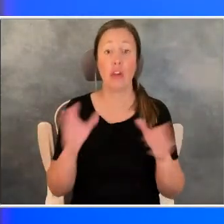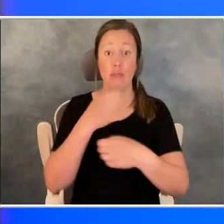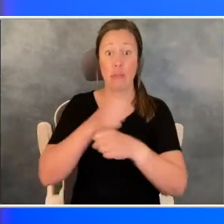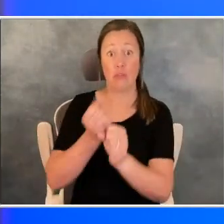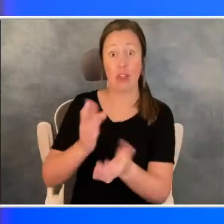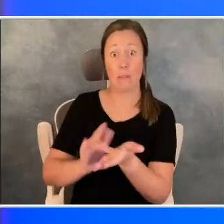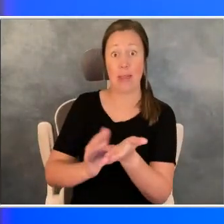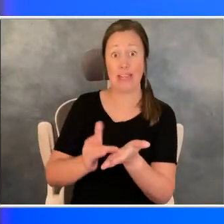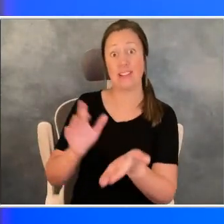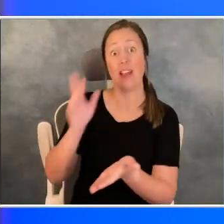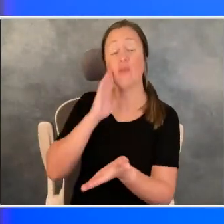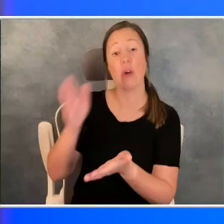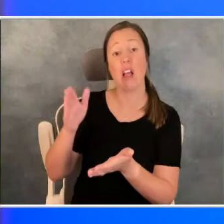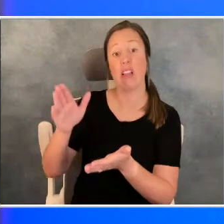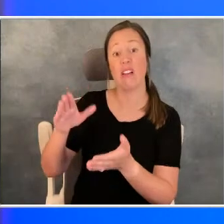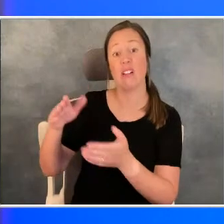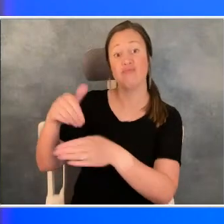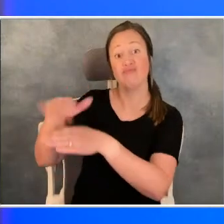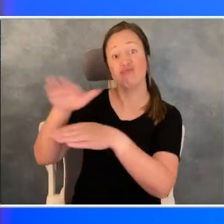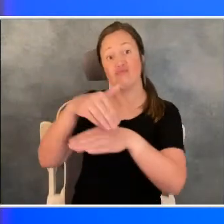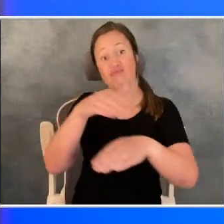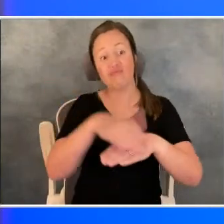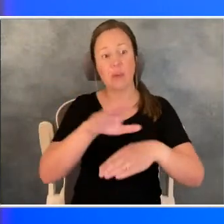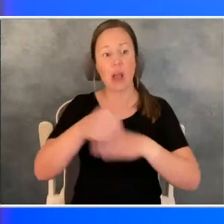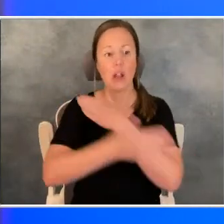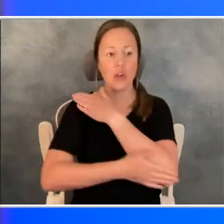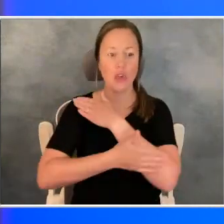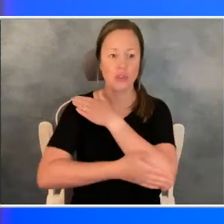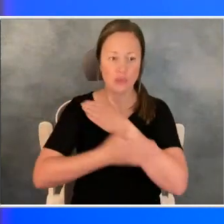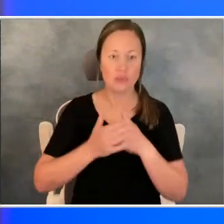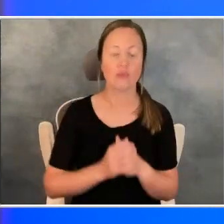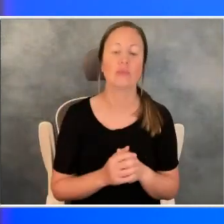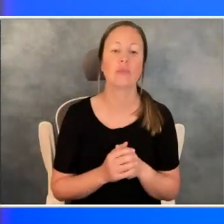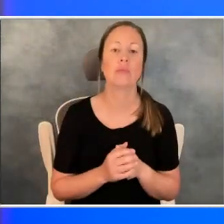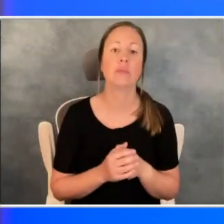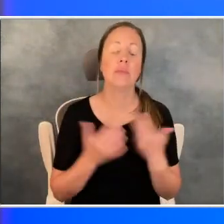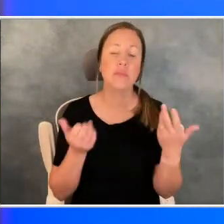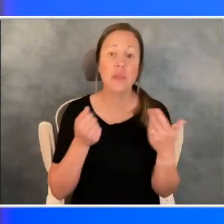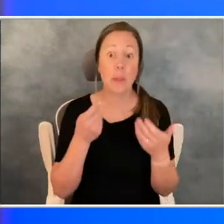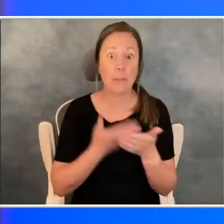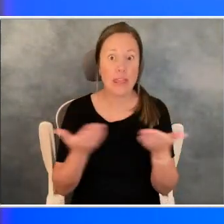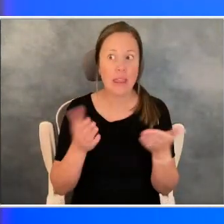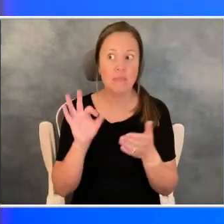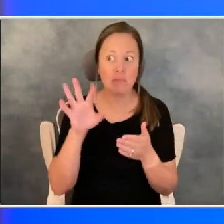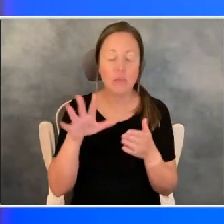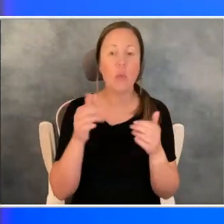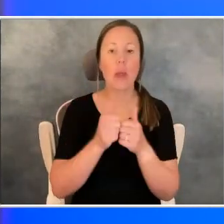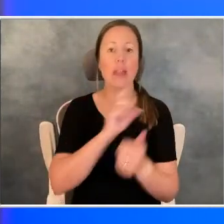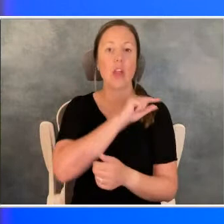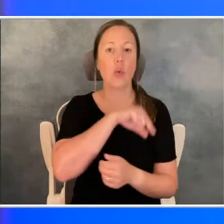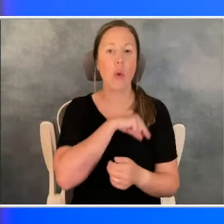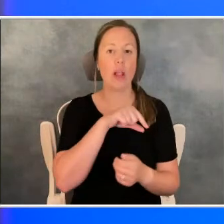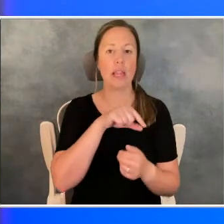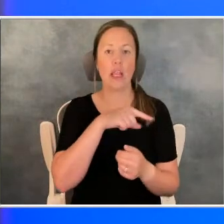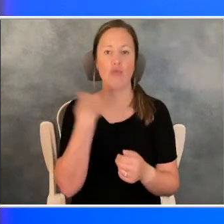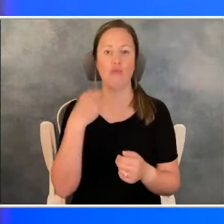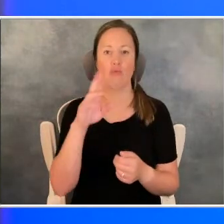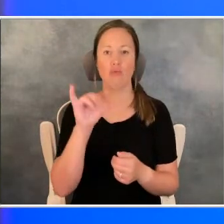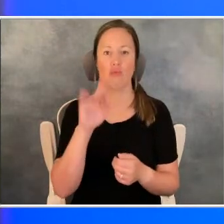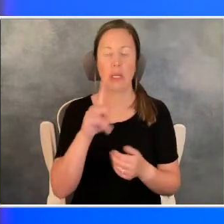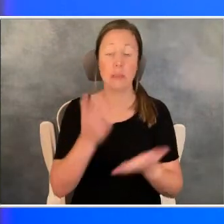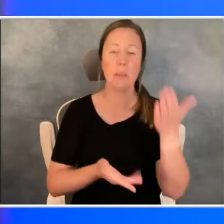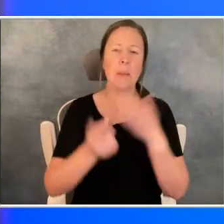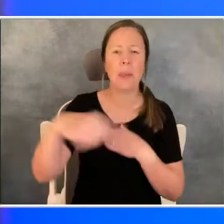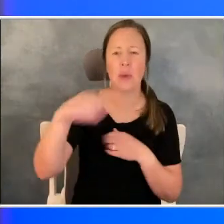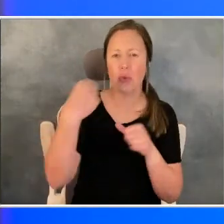offshored to other countries. A couple things I'll throw out there in addition to quality risk. You might remember a couple years ago a